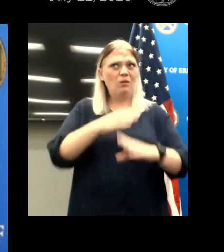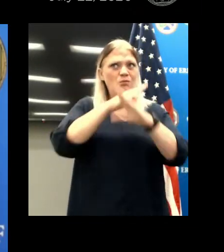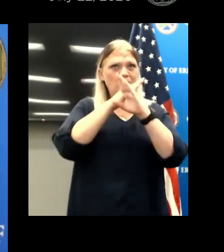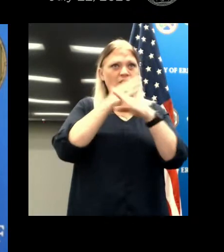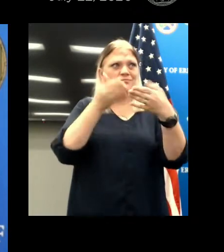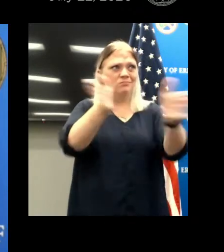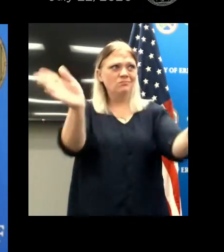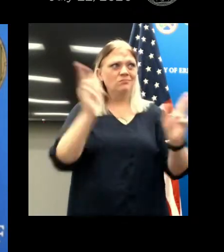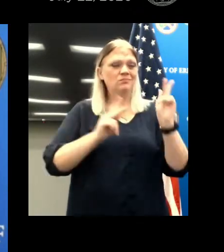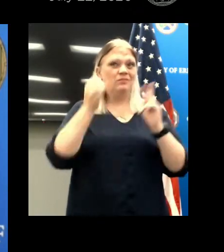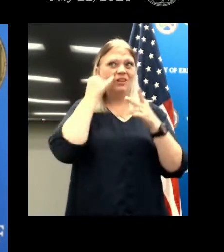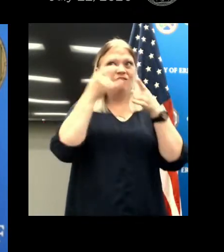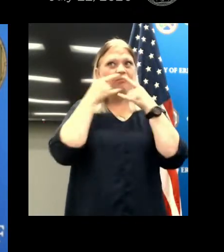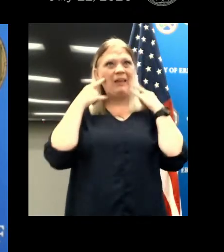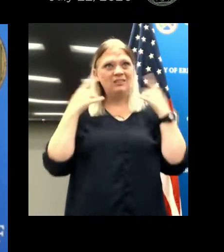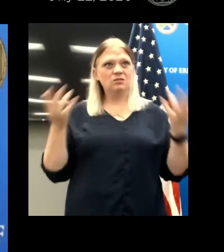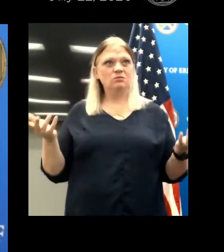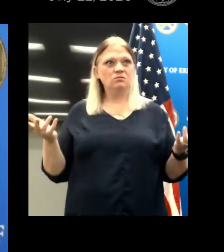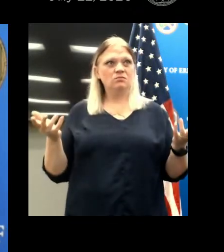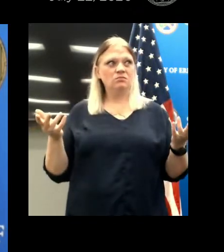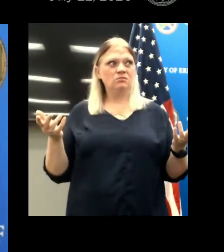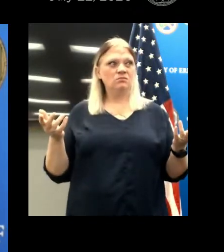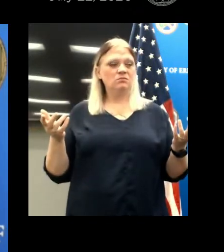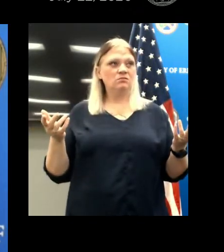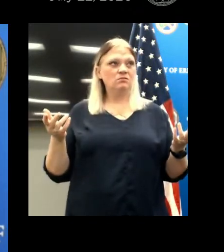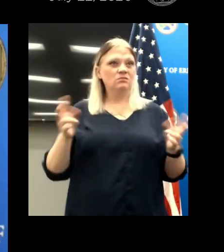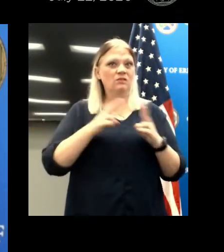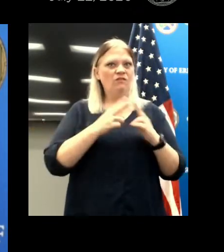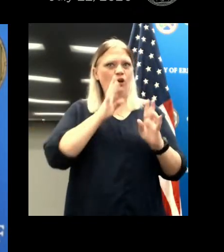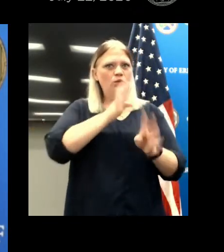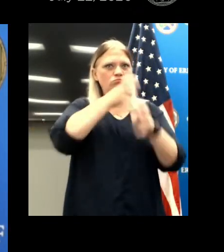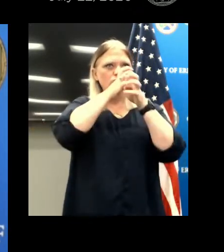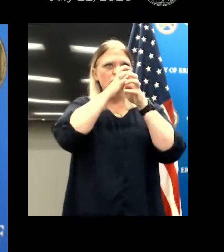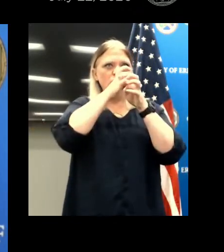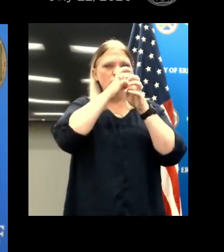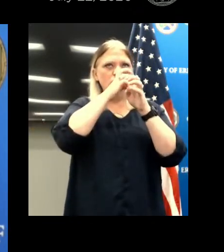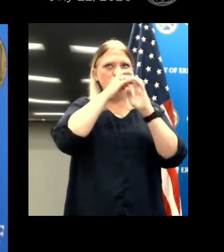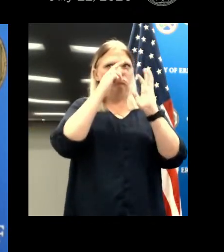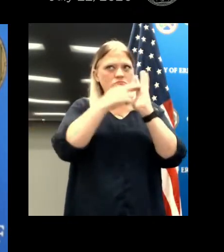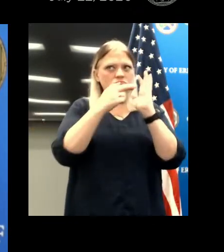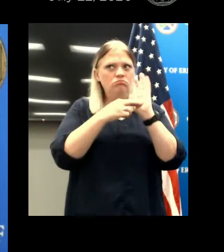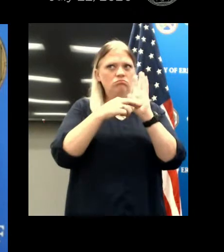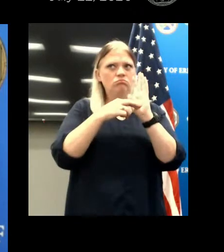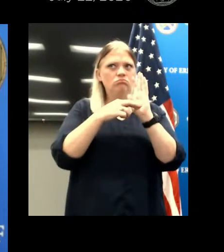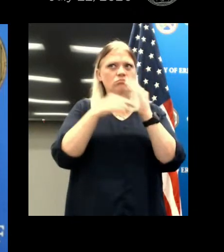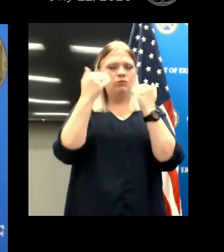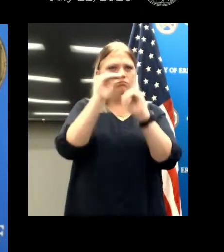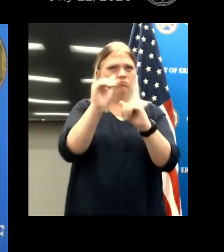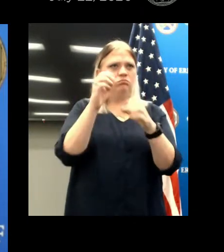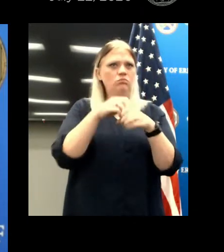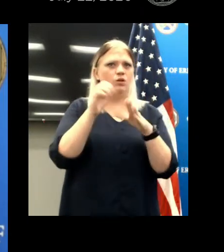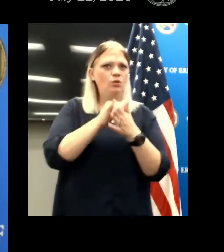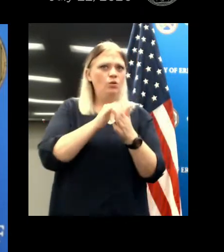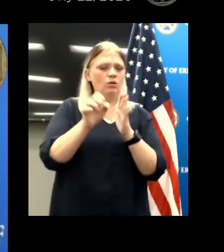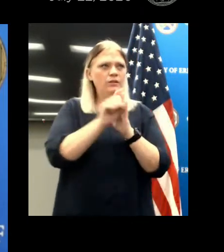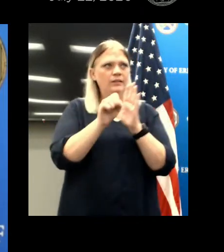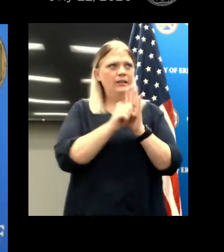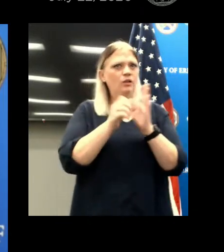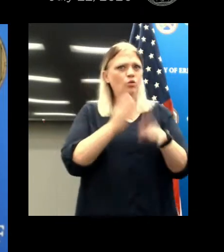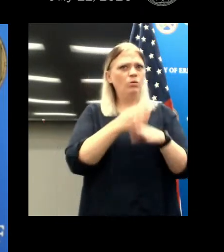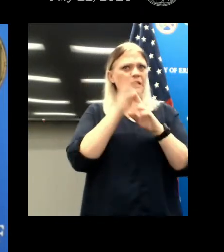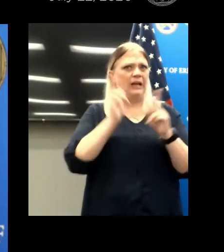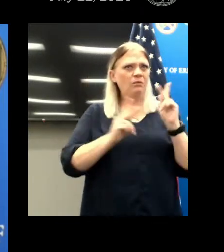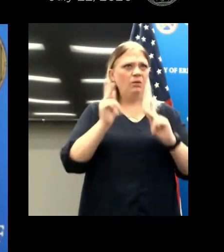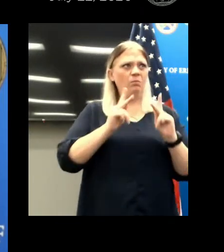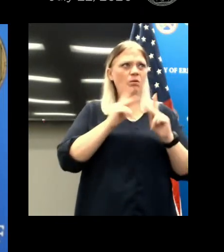general public by wearing a mask. We've taken some very stringent guidelines and restrictions in New York State to protect the general public, which